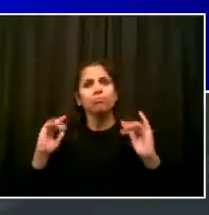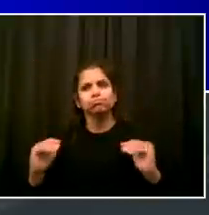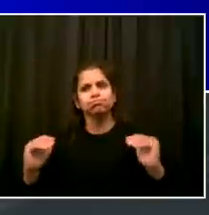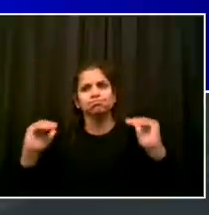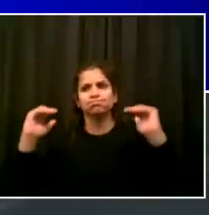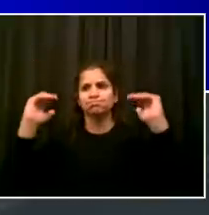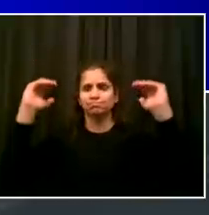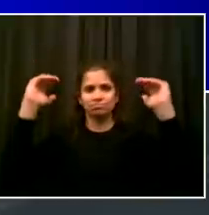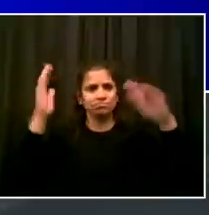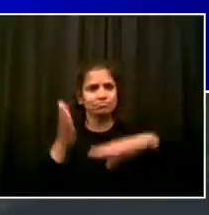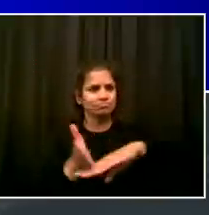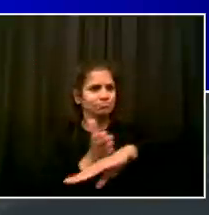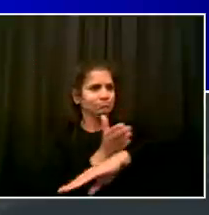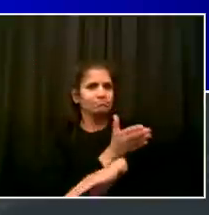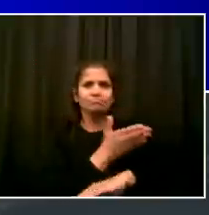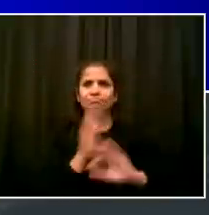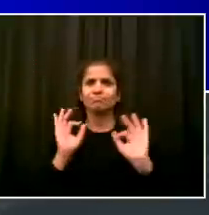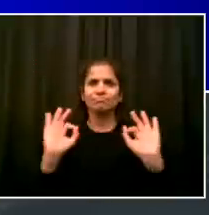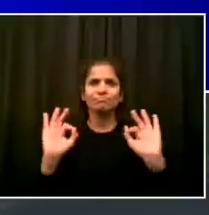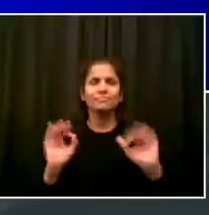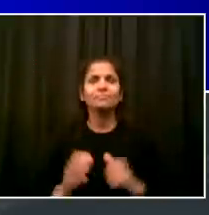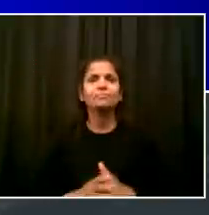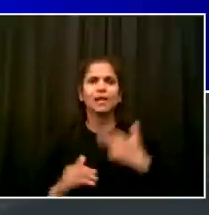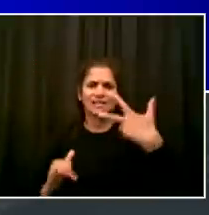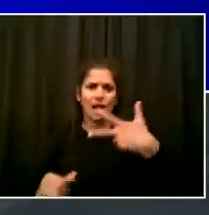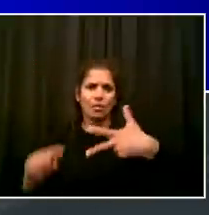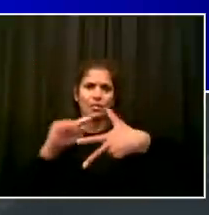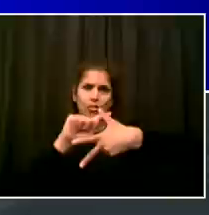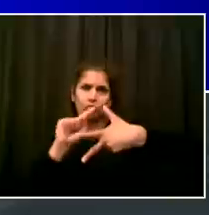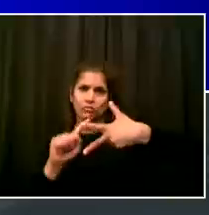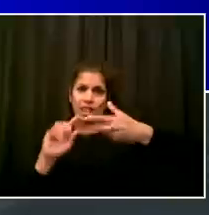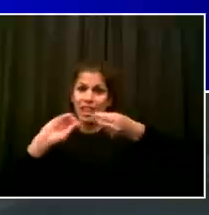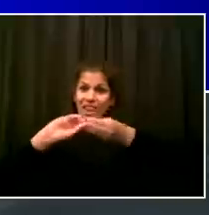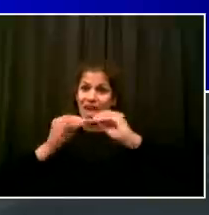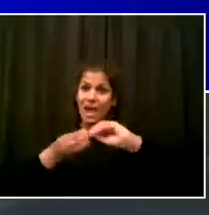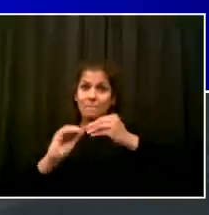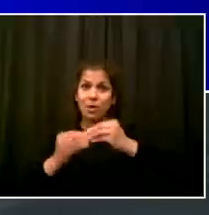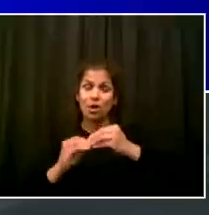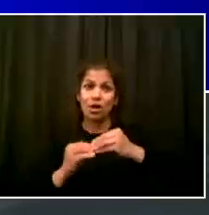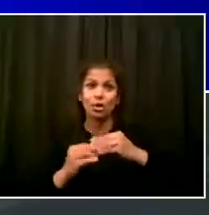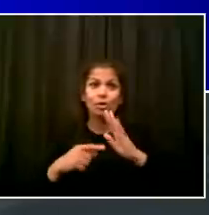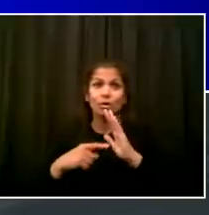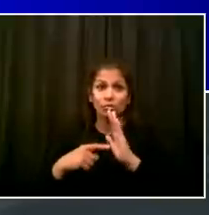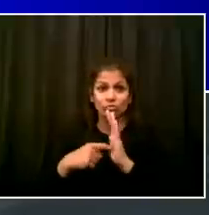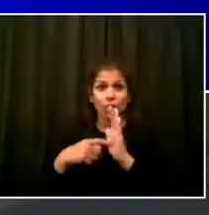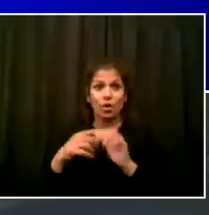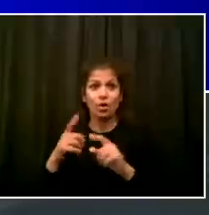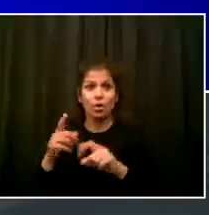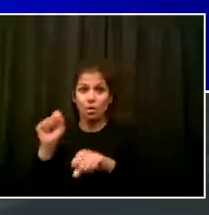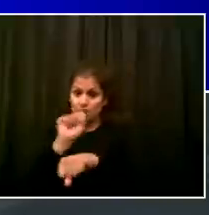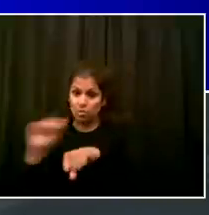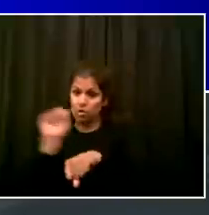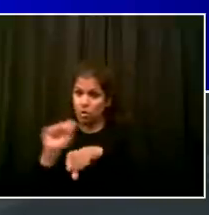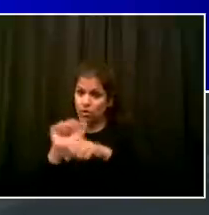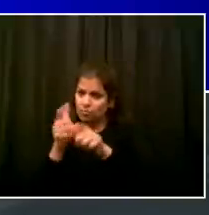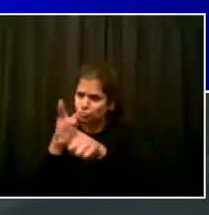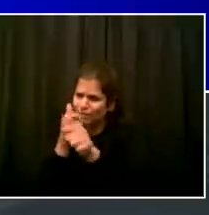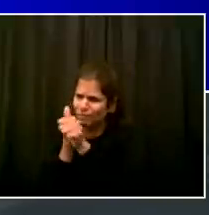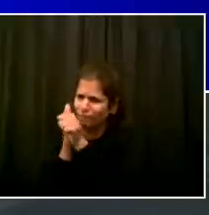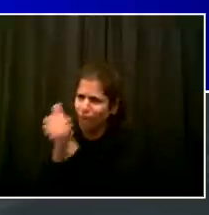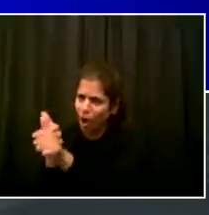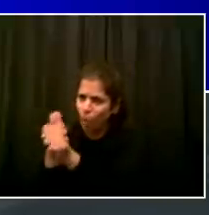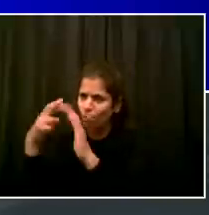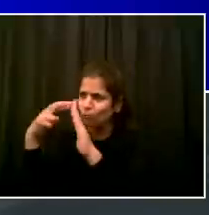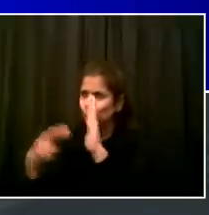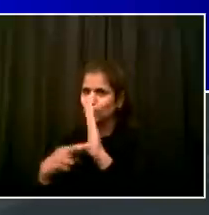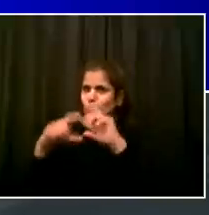numbers that they actually just reflect what you're doing. So for the last weeks, we've had these indicators now